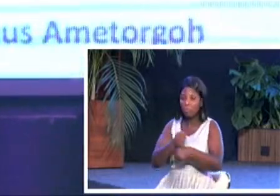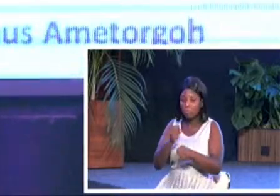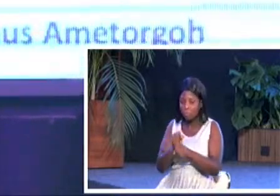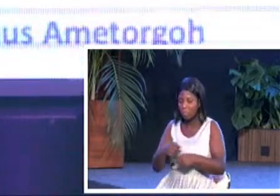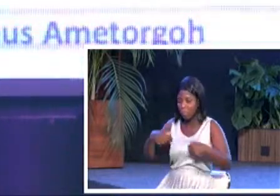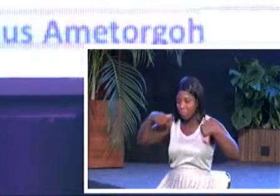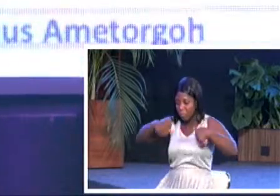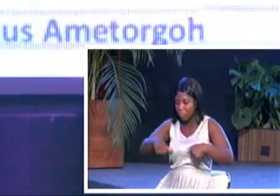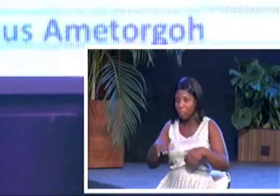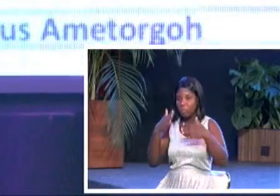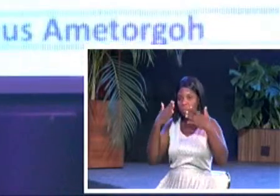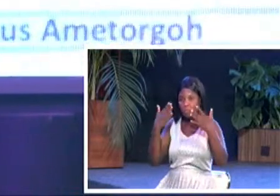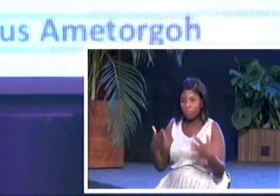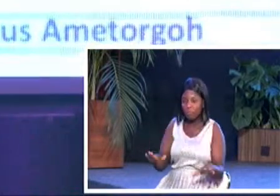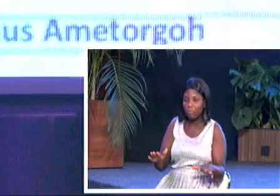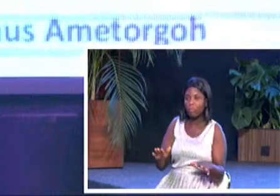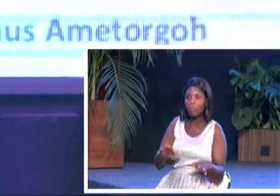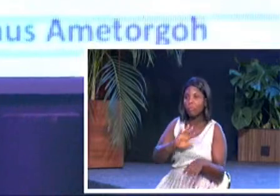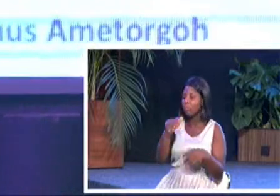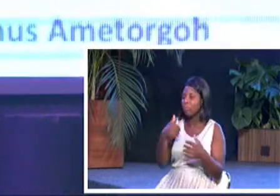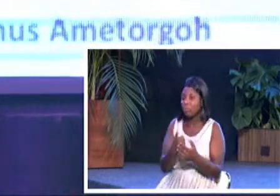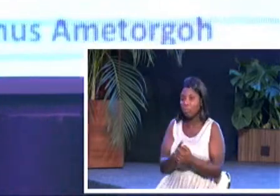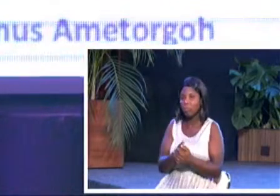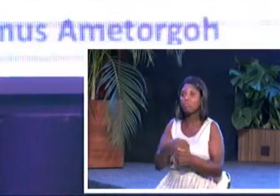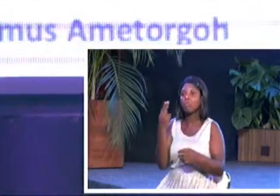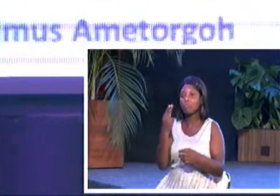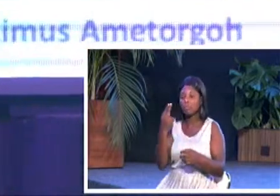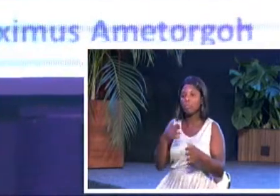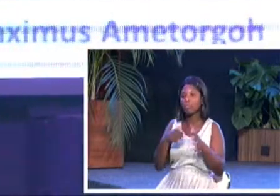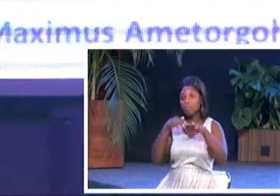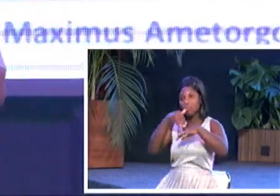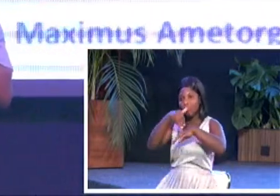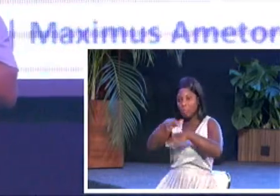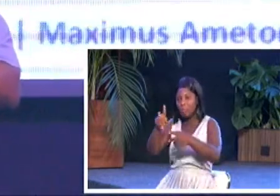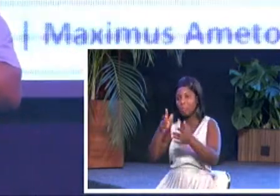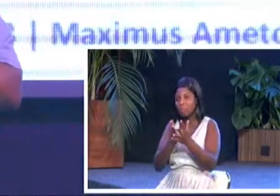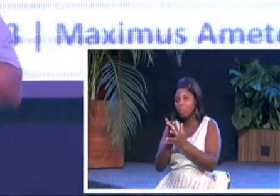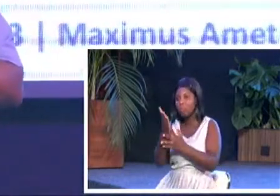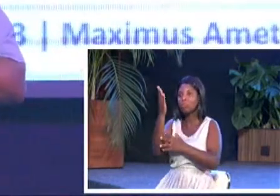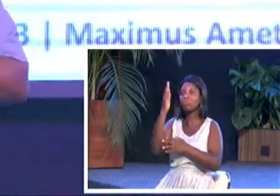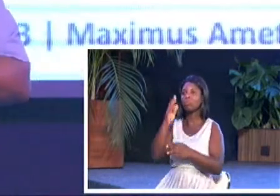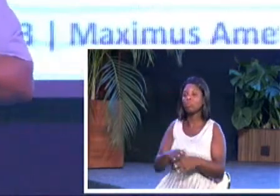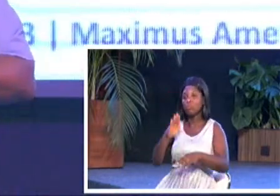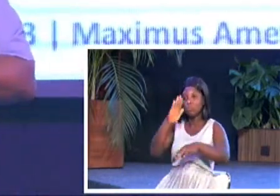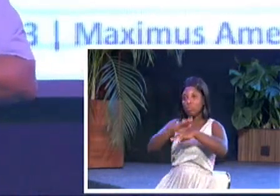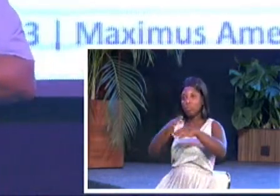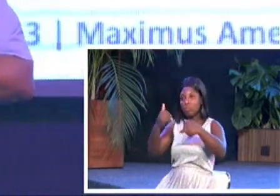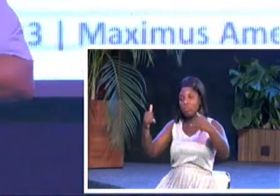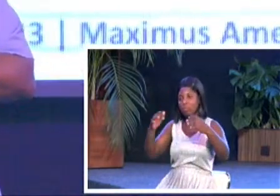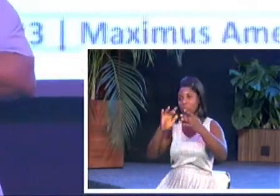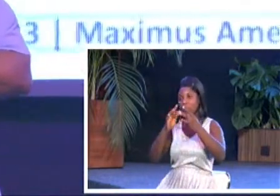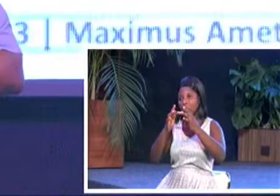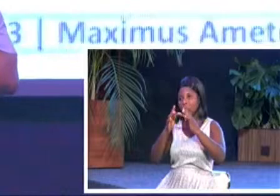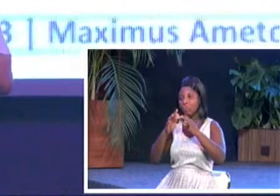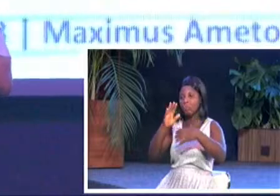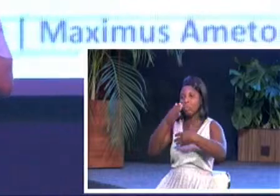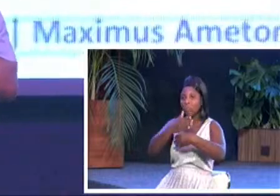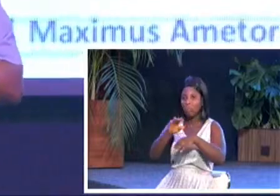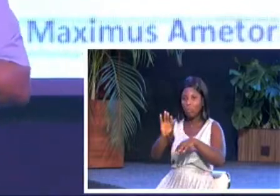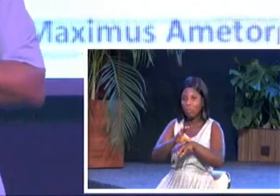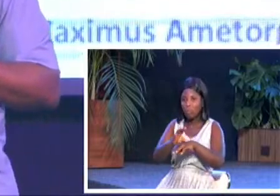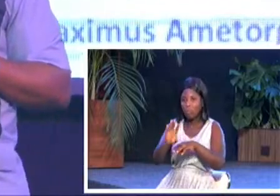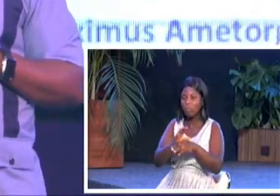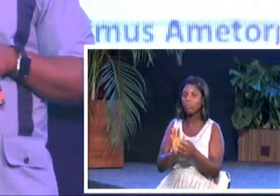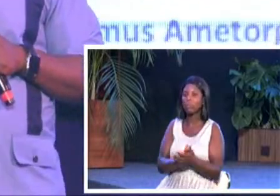the job of the conversion managers and all that. So then we have the